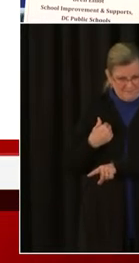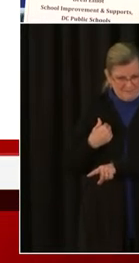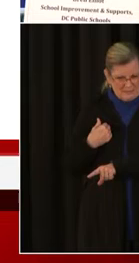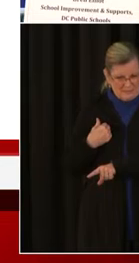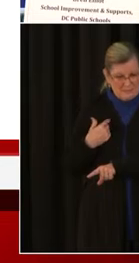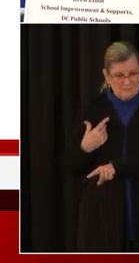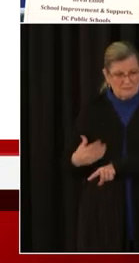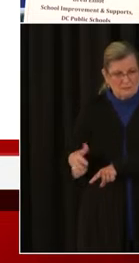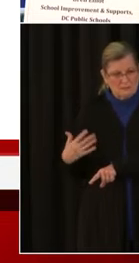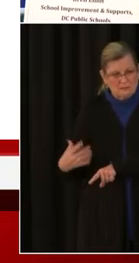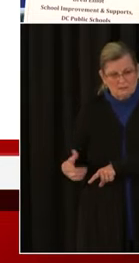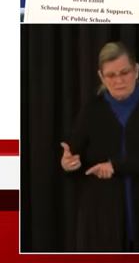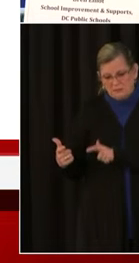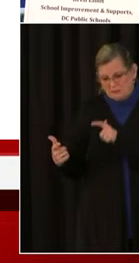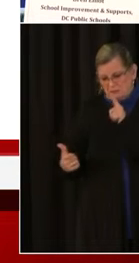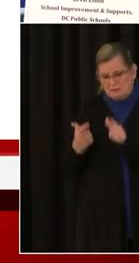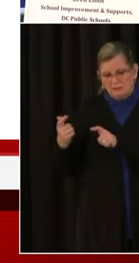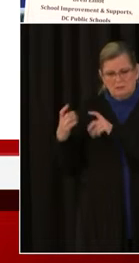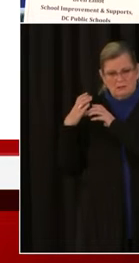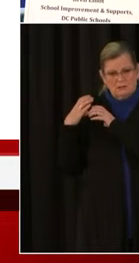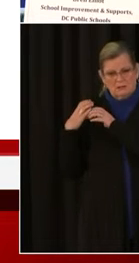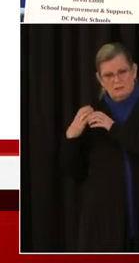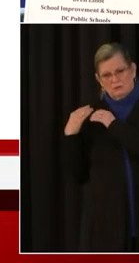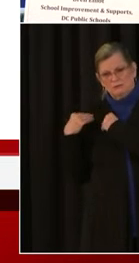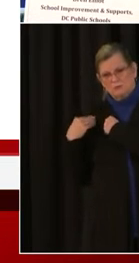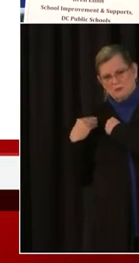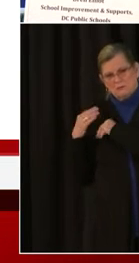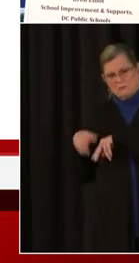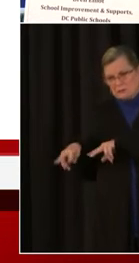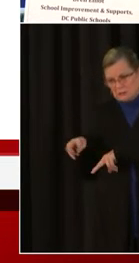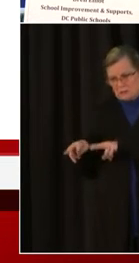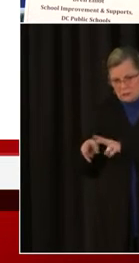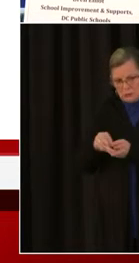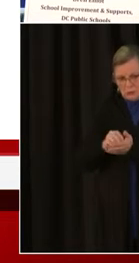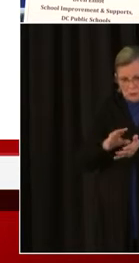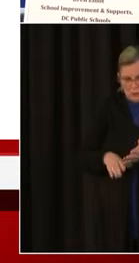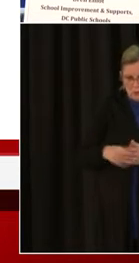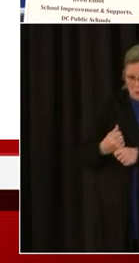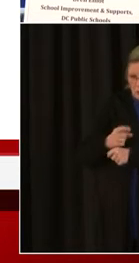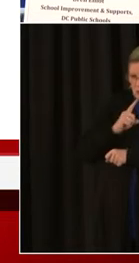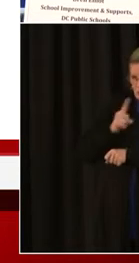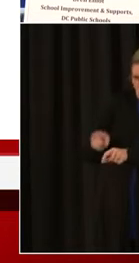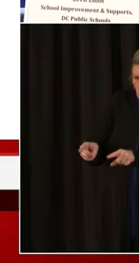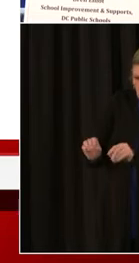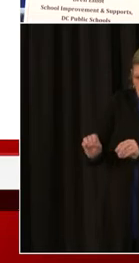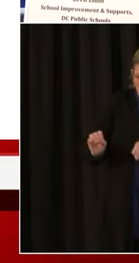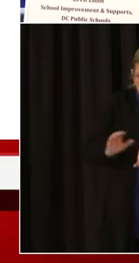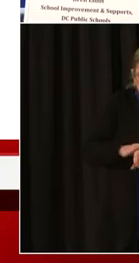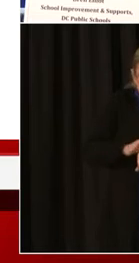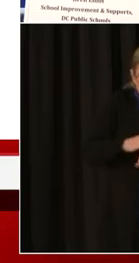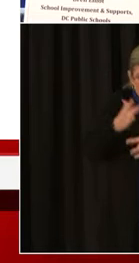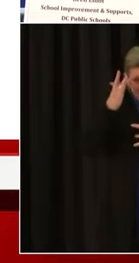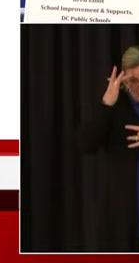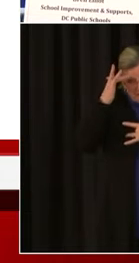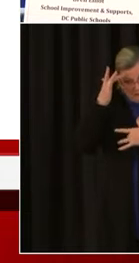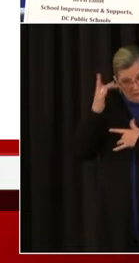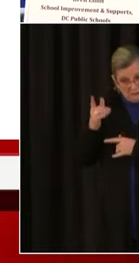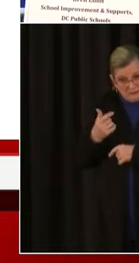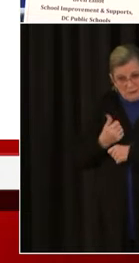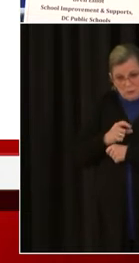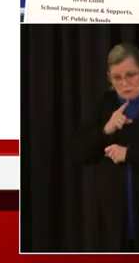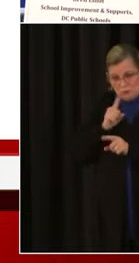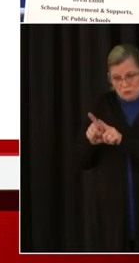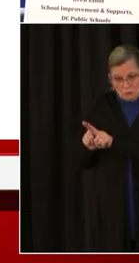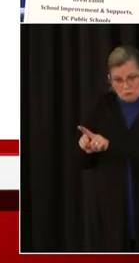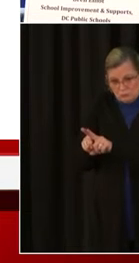major responsibility in supporting students during the school day if they become symptomatic. If this happens, a student is escorted to